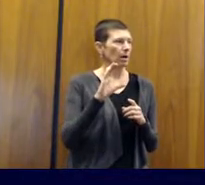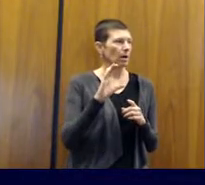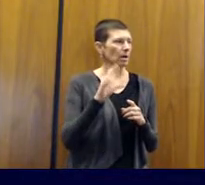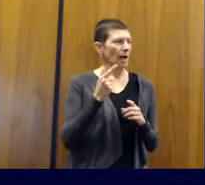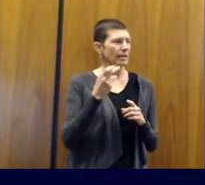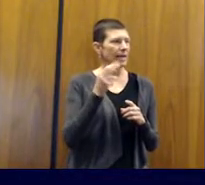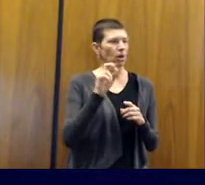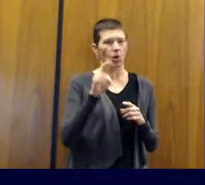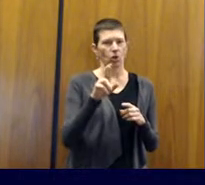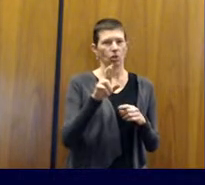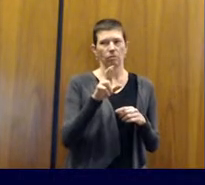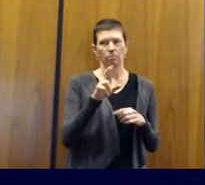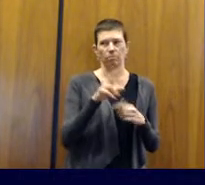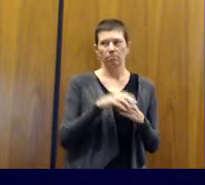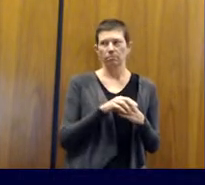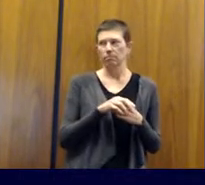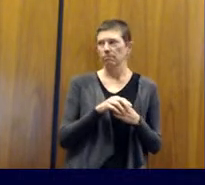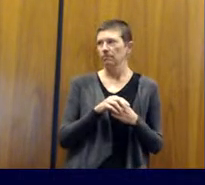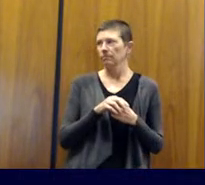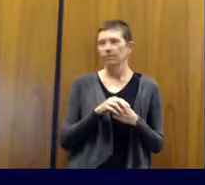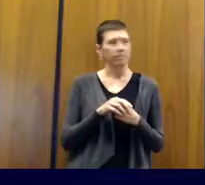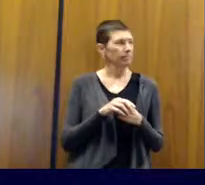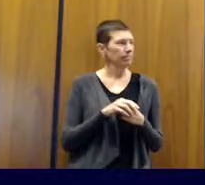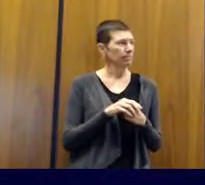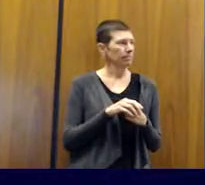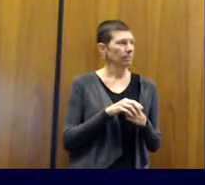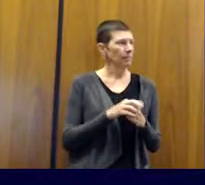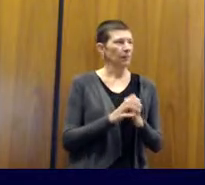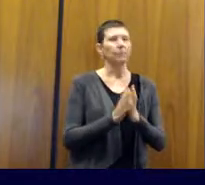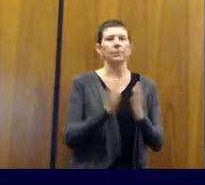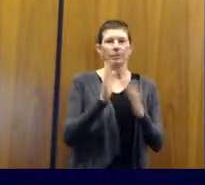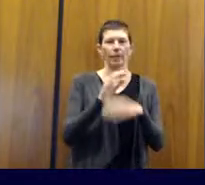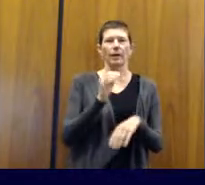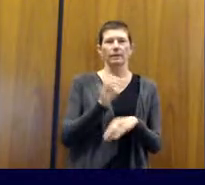Gary, did I say it right? Are you please?